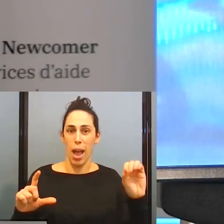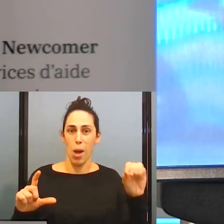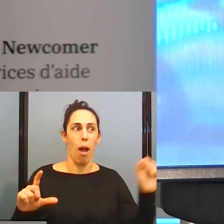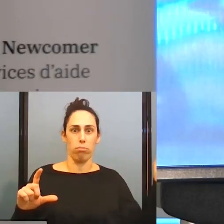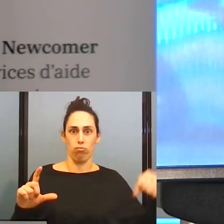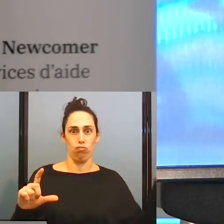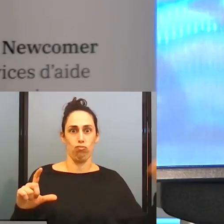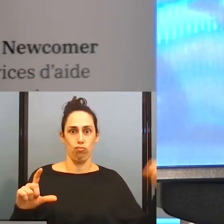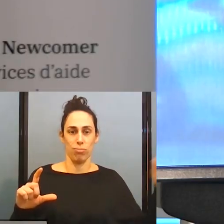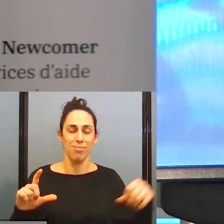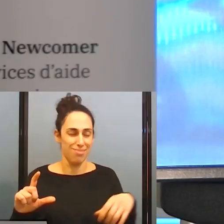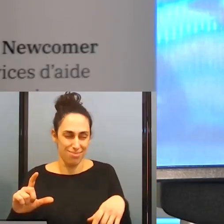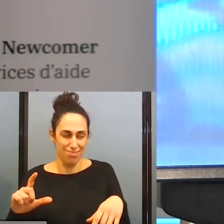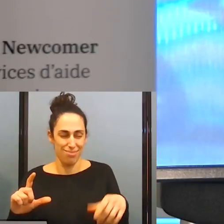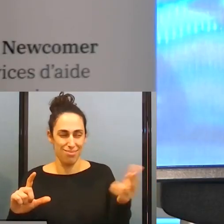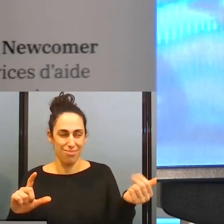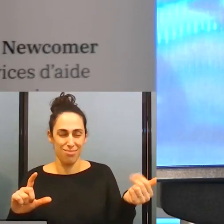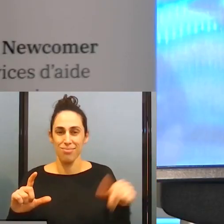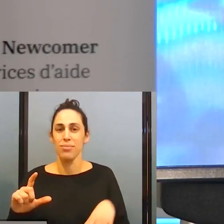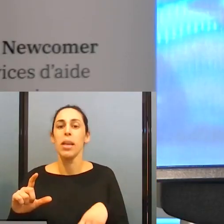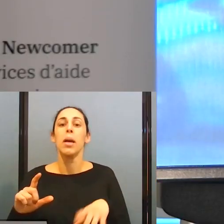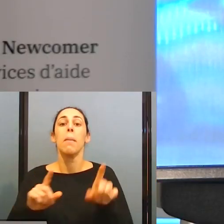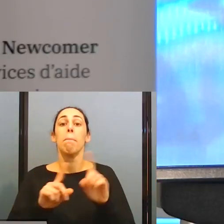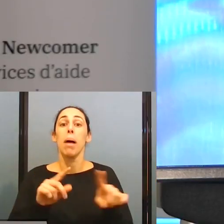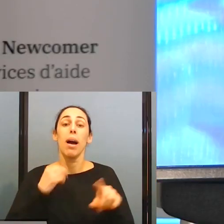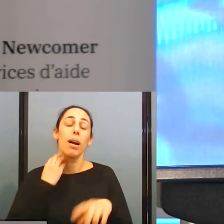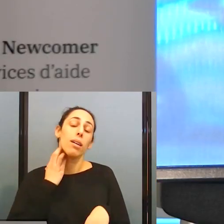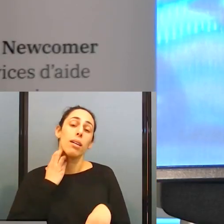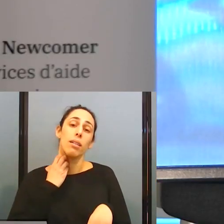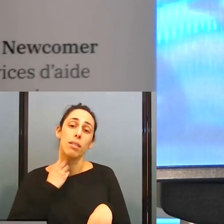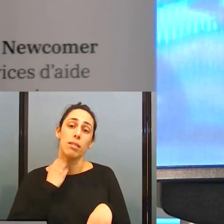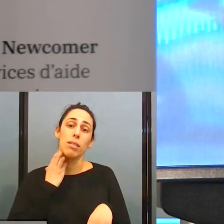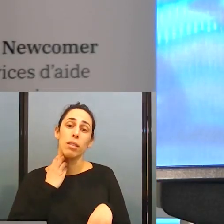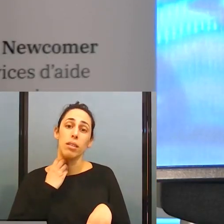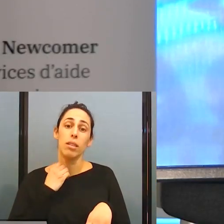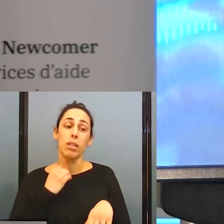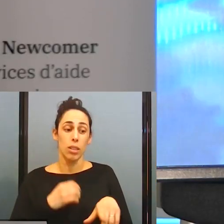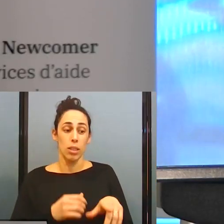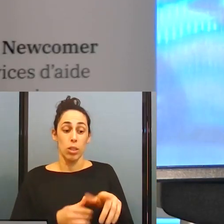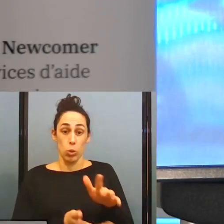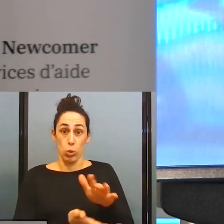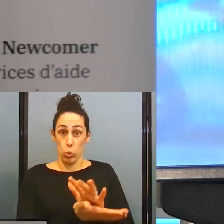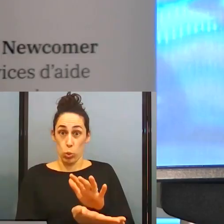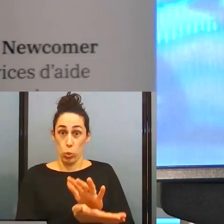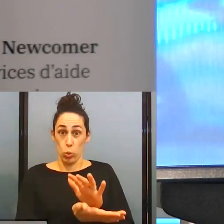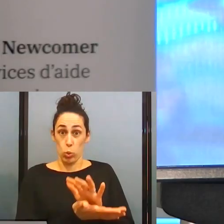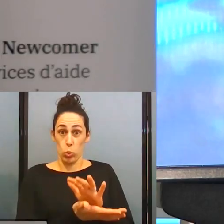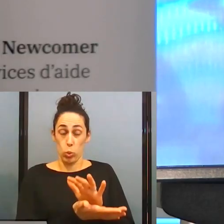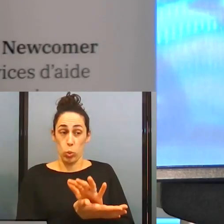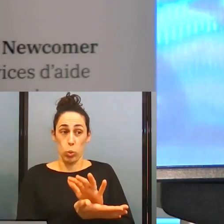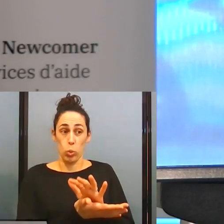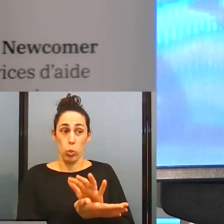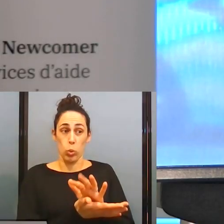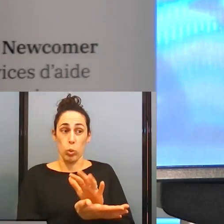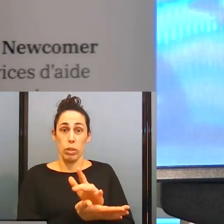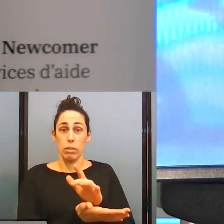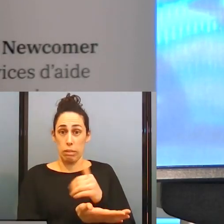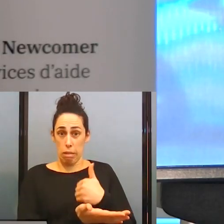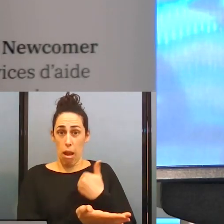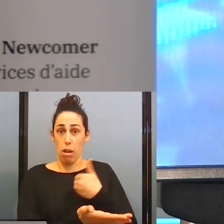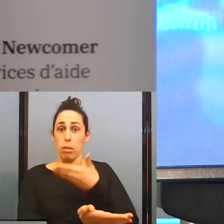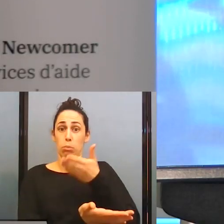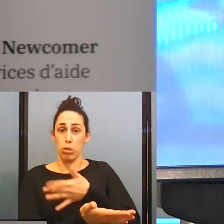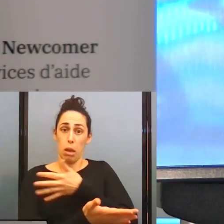this around what happens if somebody is in school but they're turning 18 and they're not graduated yet. We